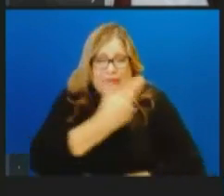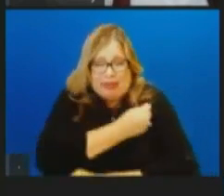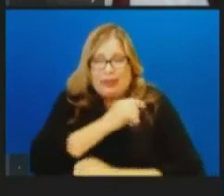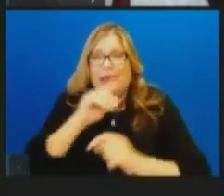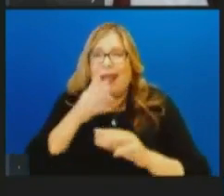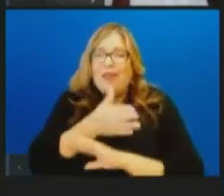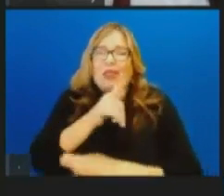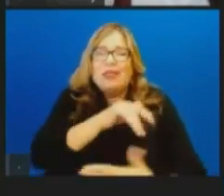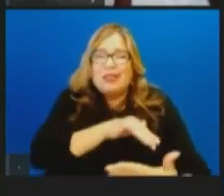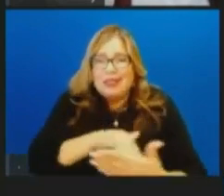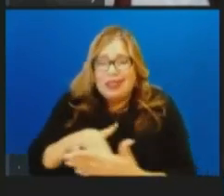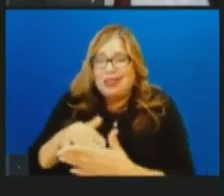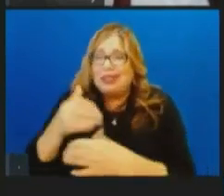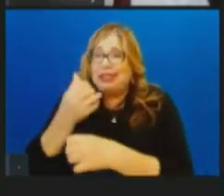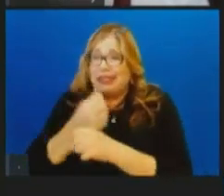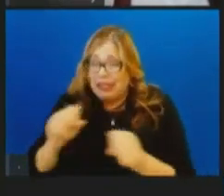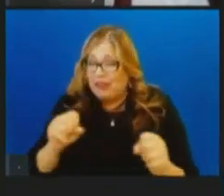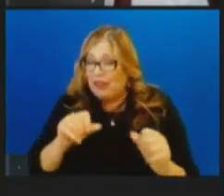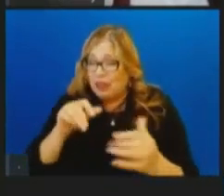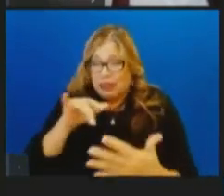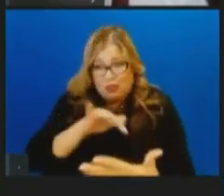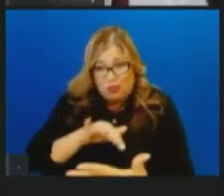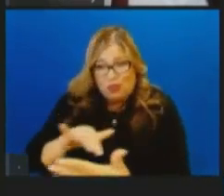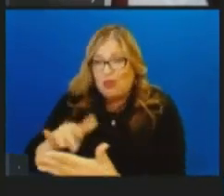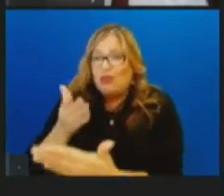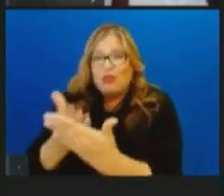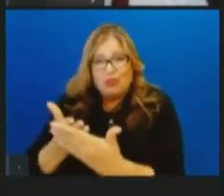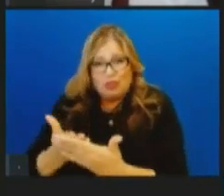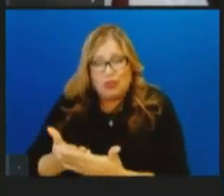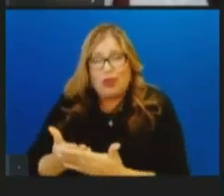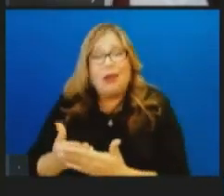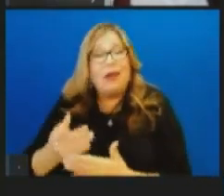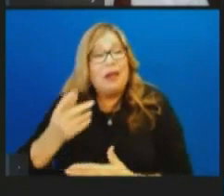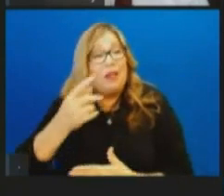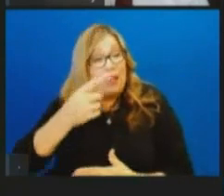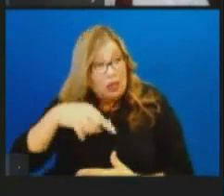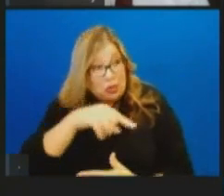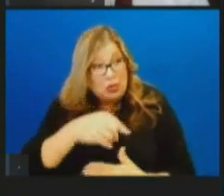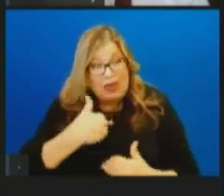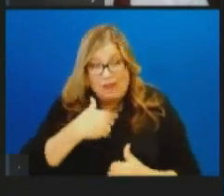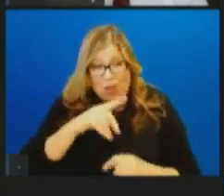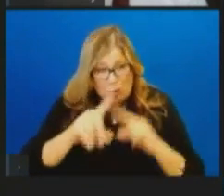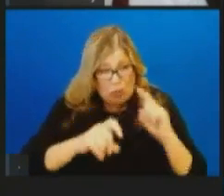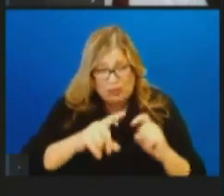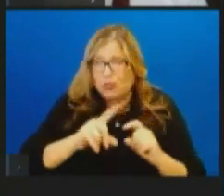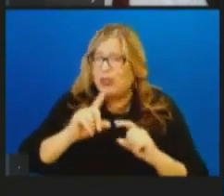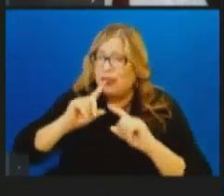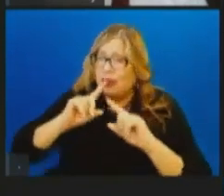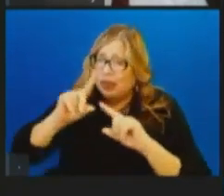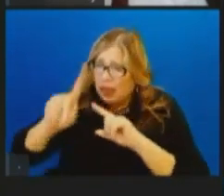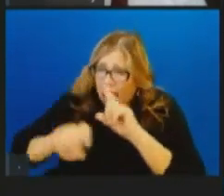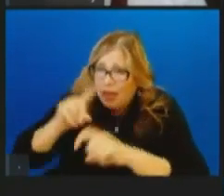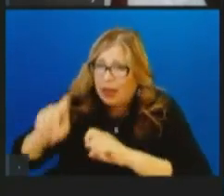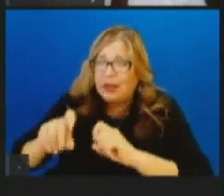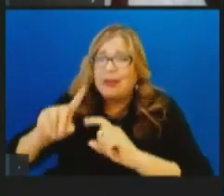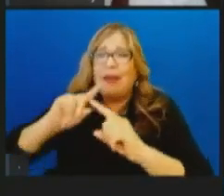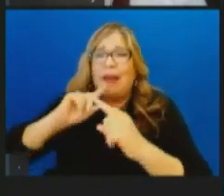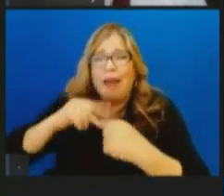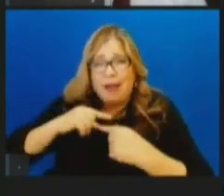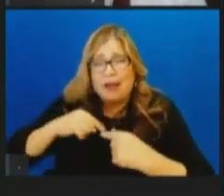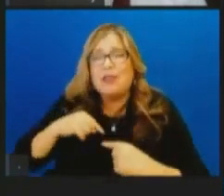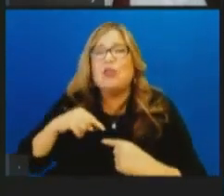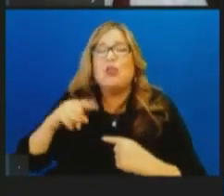more families and caregivers and children get their questions about the vaccine answered by trusted messengers in